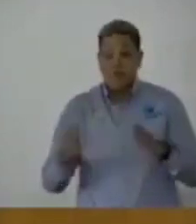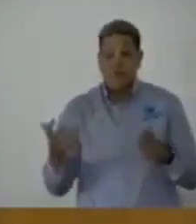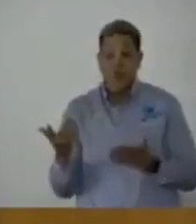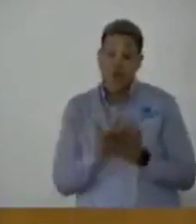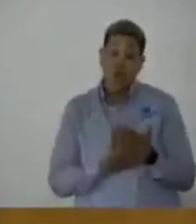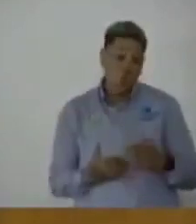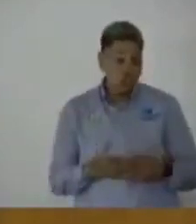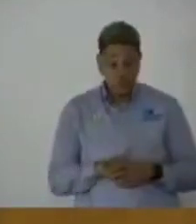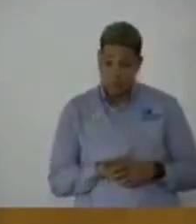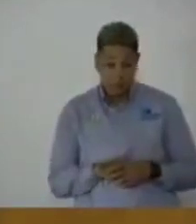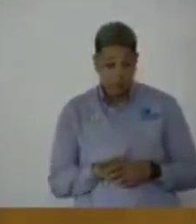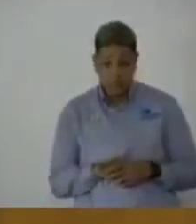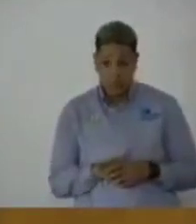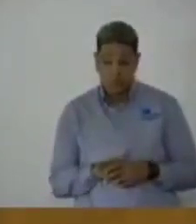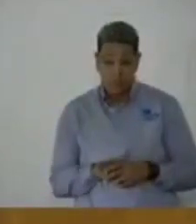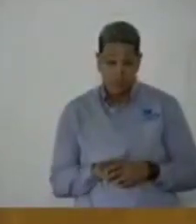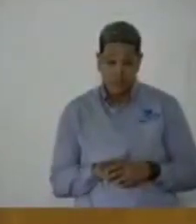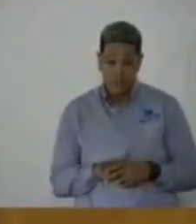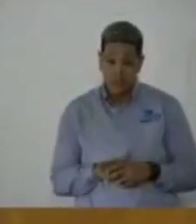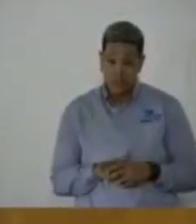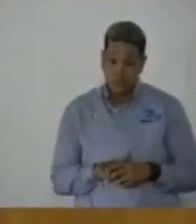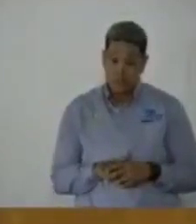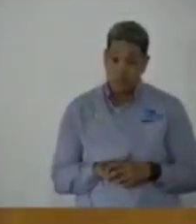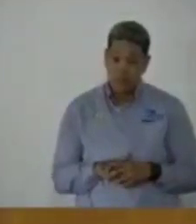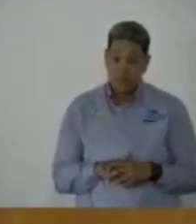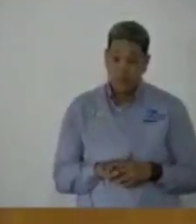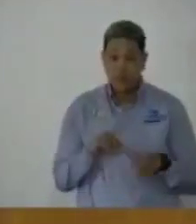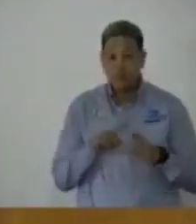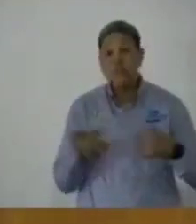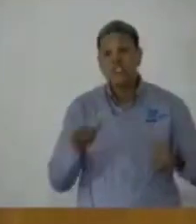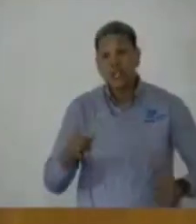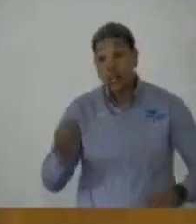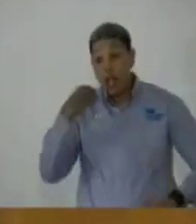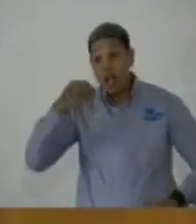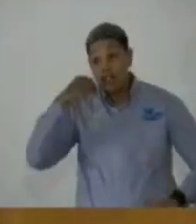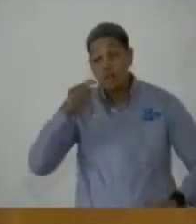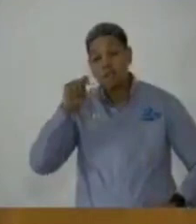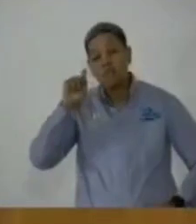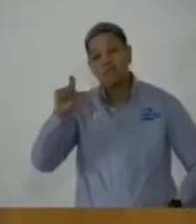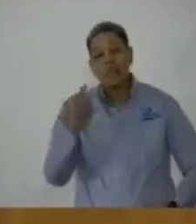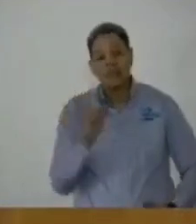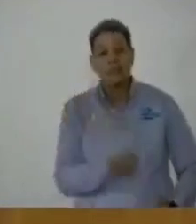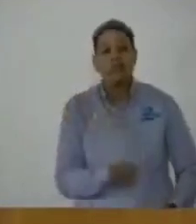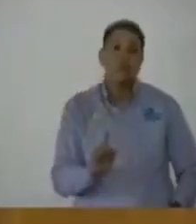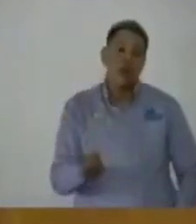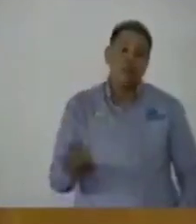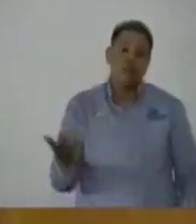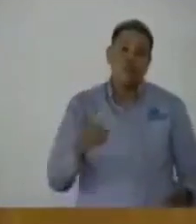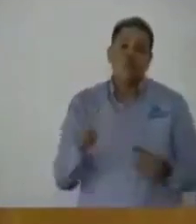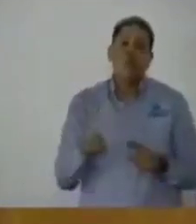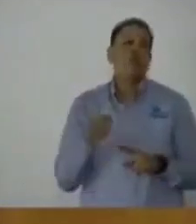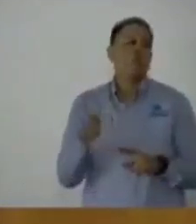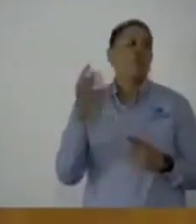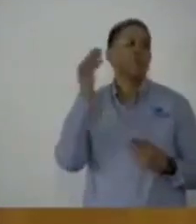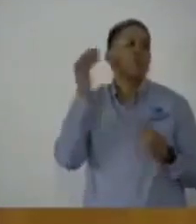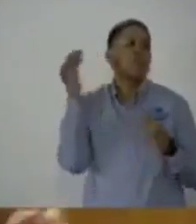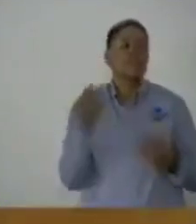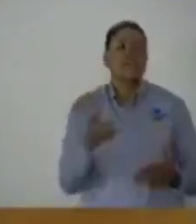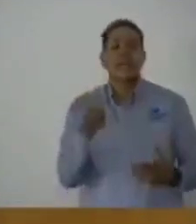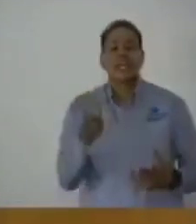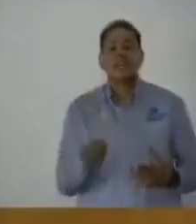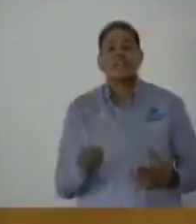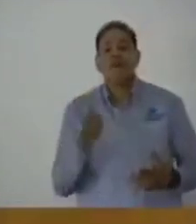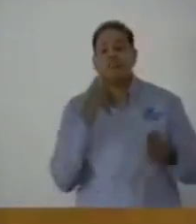income, but still their consumption is taxed. So therefore, when you say that